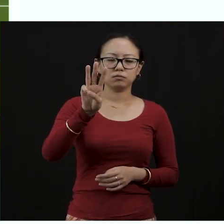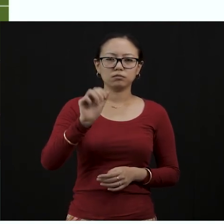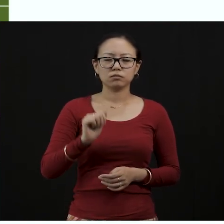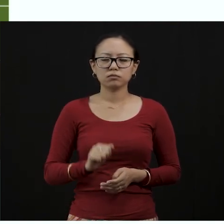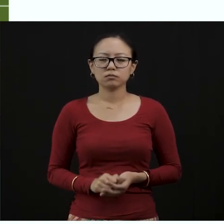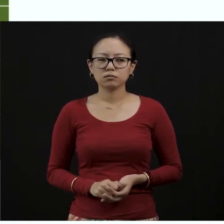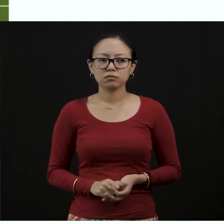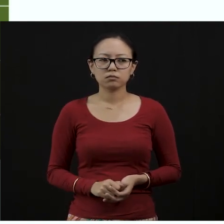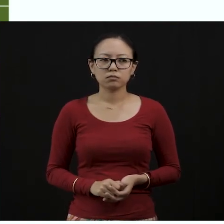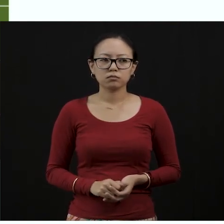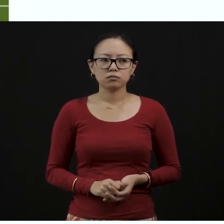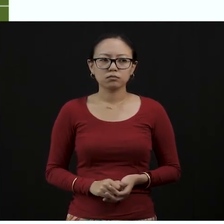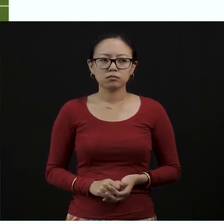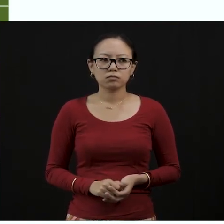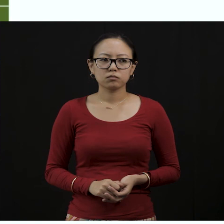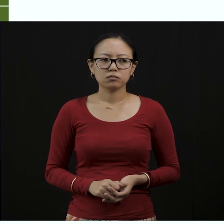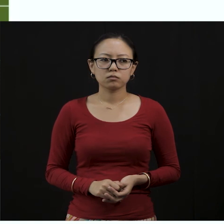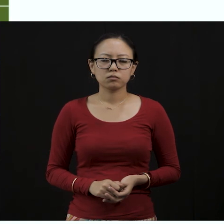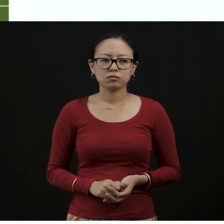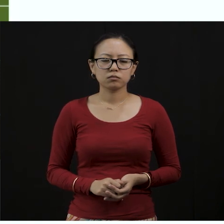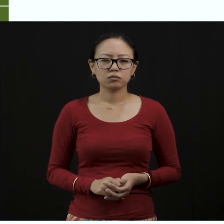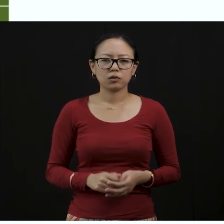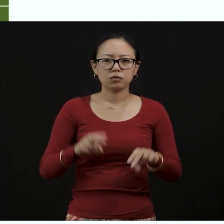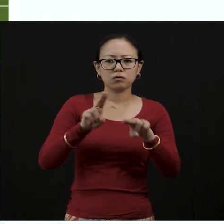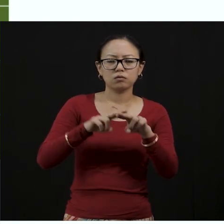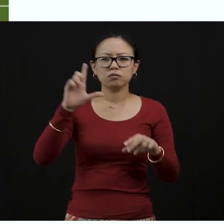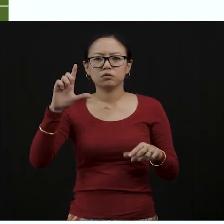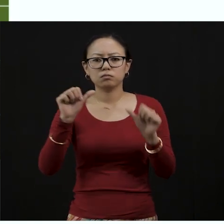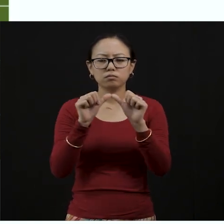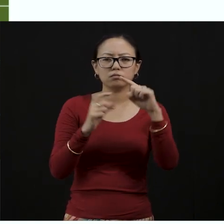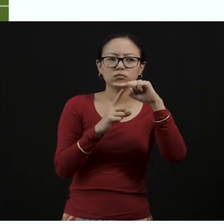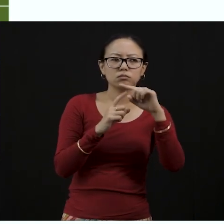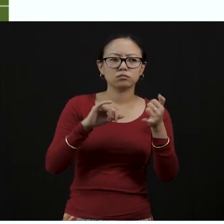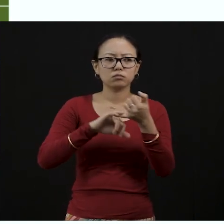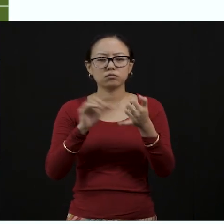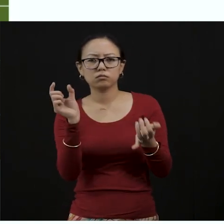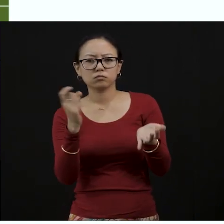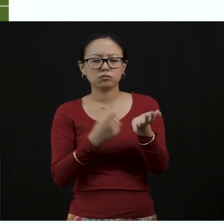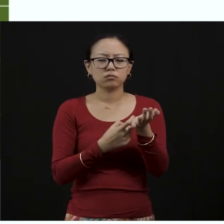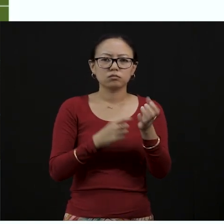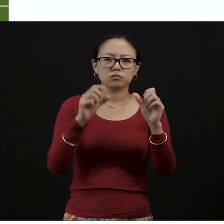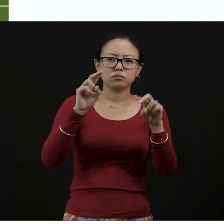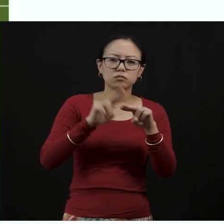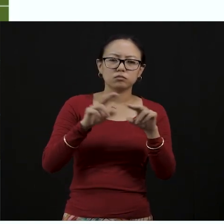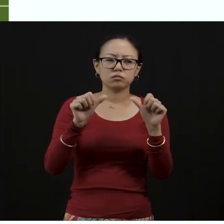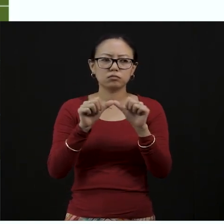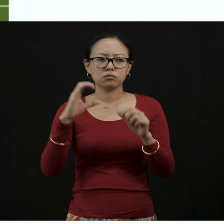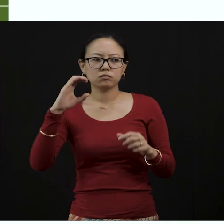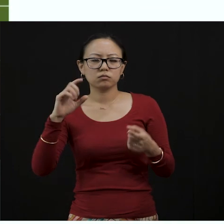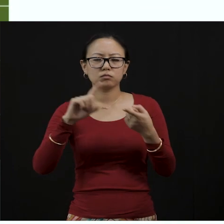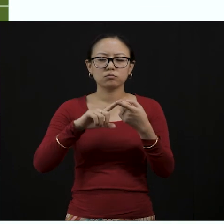a triangle. And the other one is number of flat surfaces. Again, the flat surfaces is, in a triangle, you have